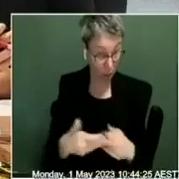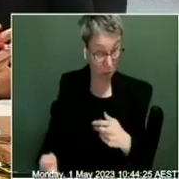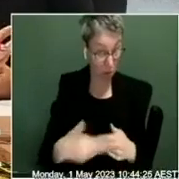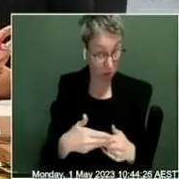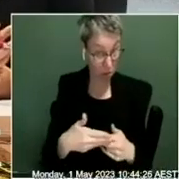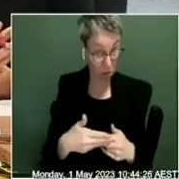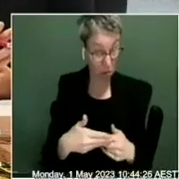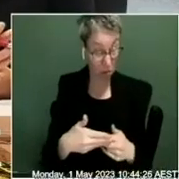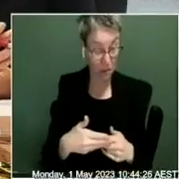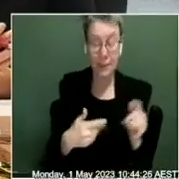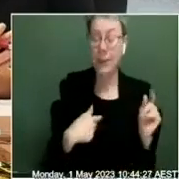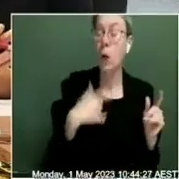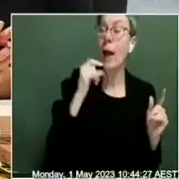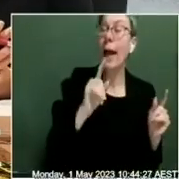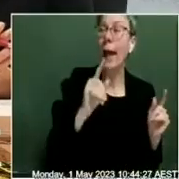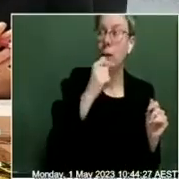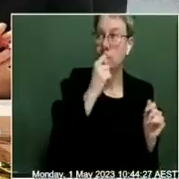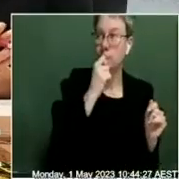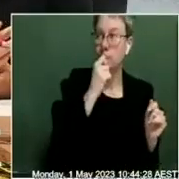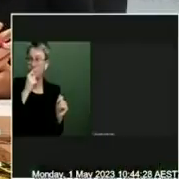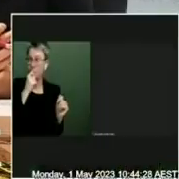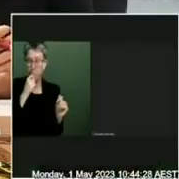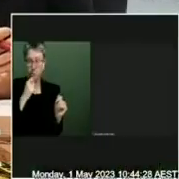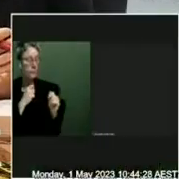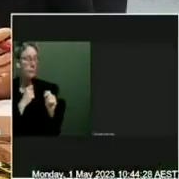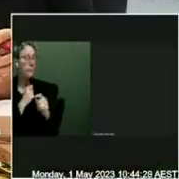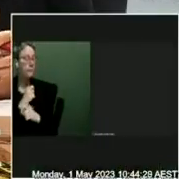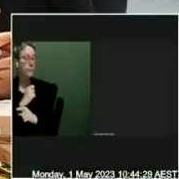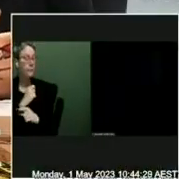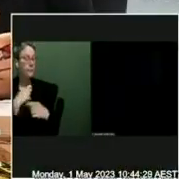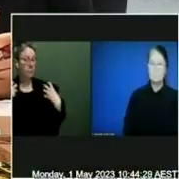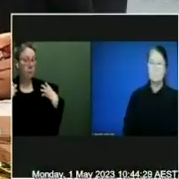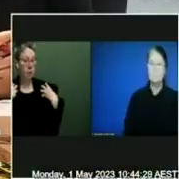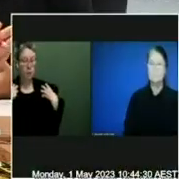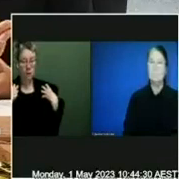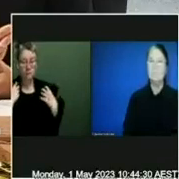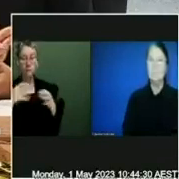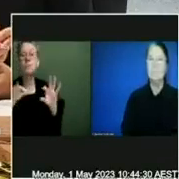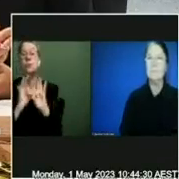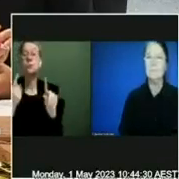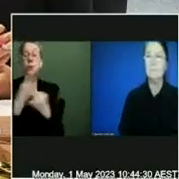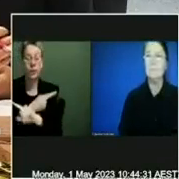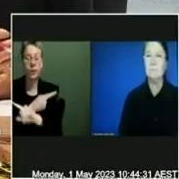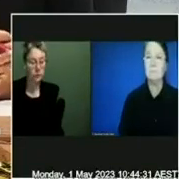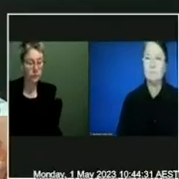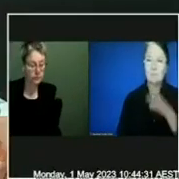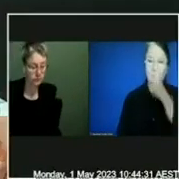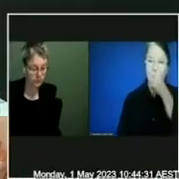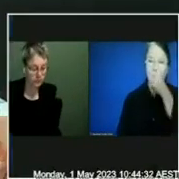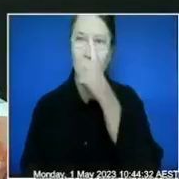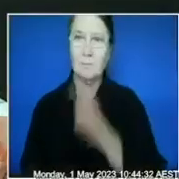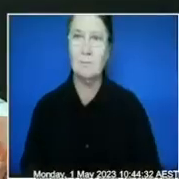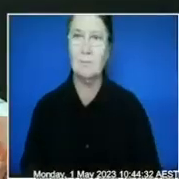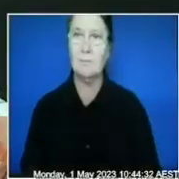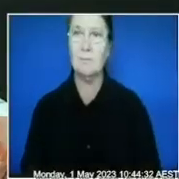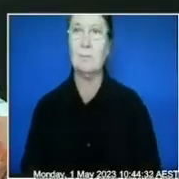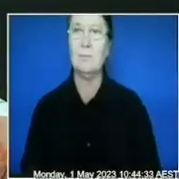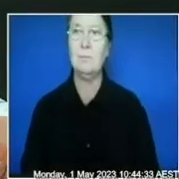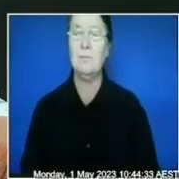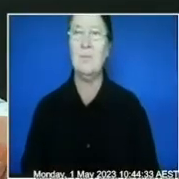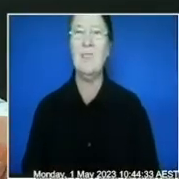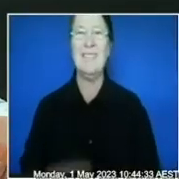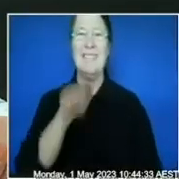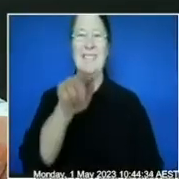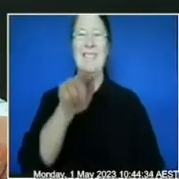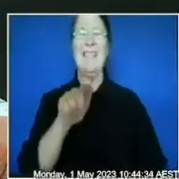second time we're hearing that funding and resourcing is a problem. I want the state to remember that our kids are still being removed and